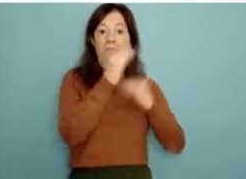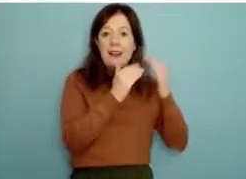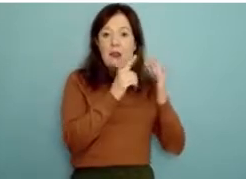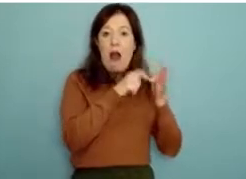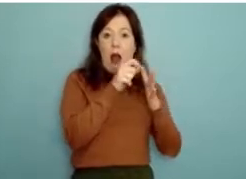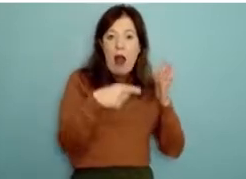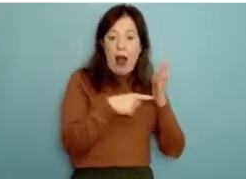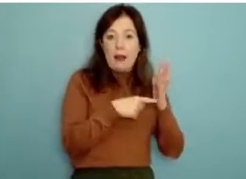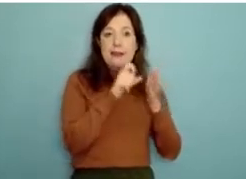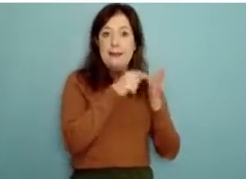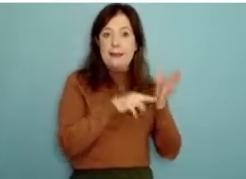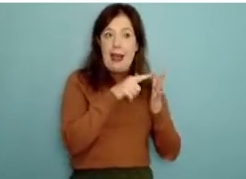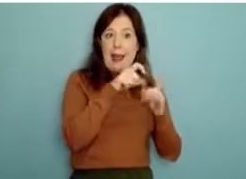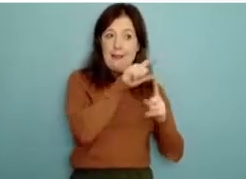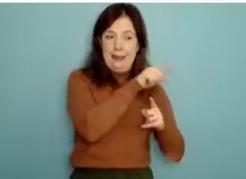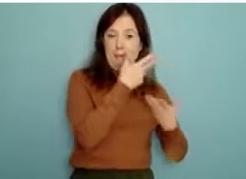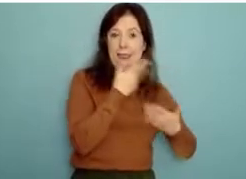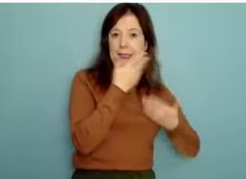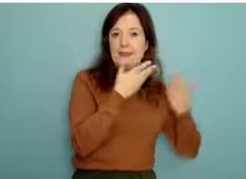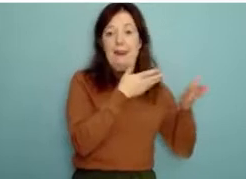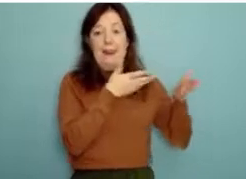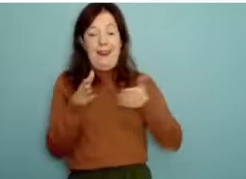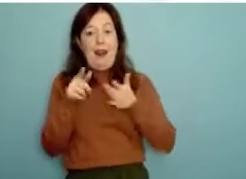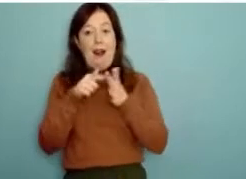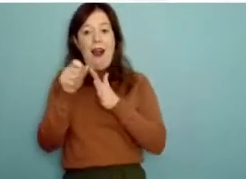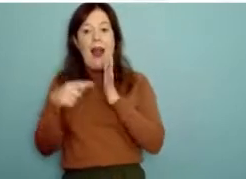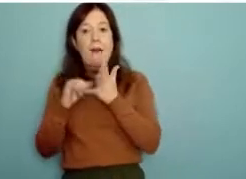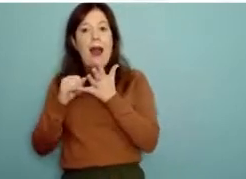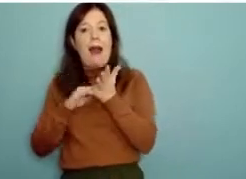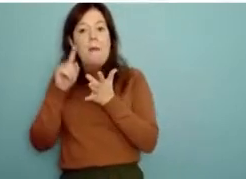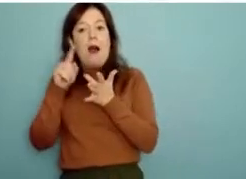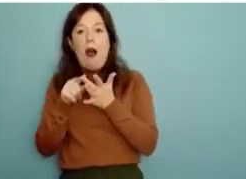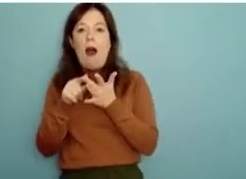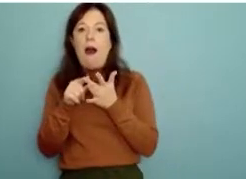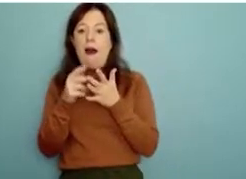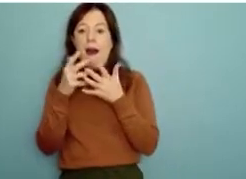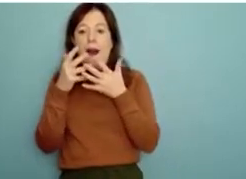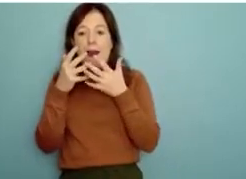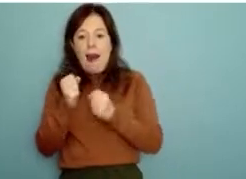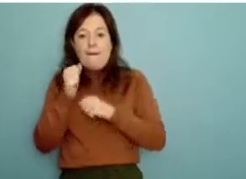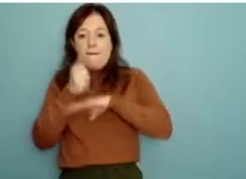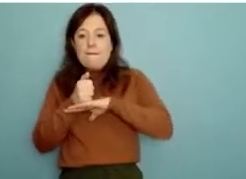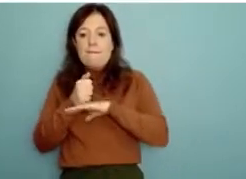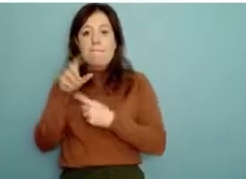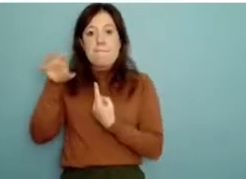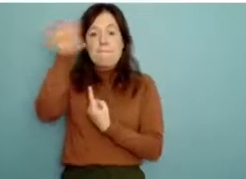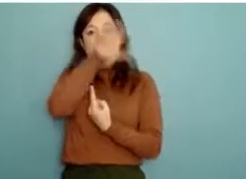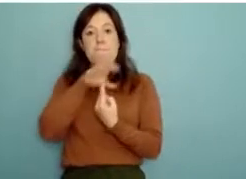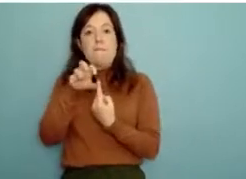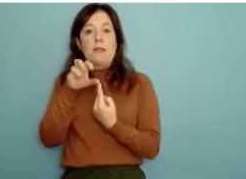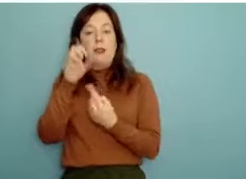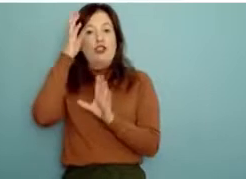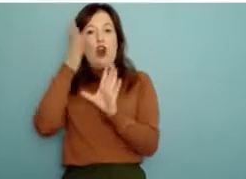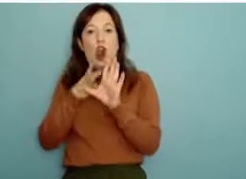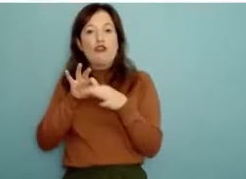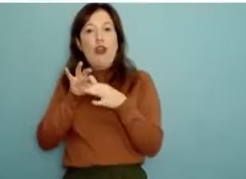David described. It really focused on a number of demonstration sites across England that were delivering psychological therapies to